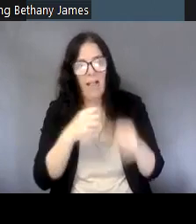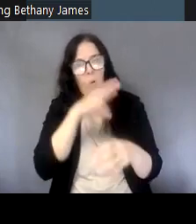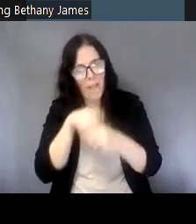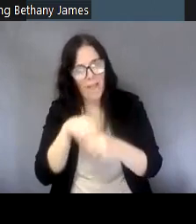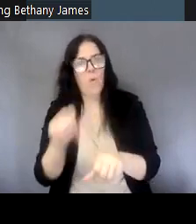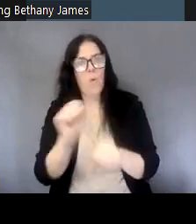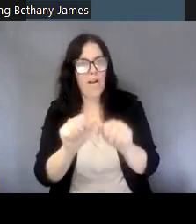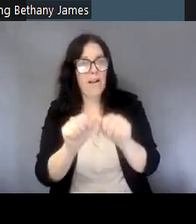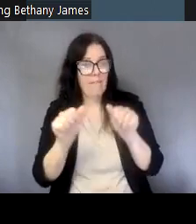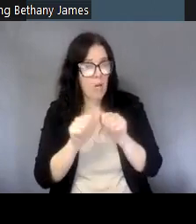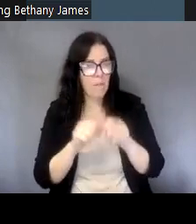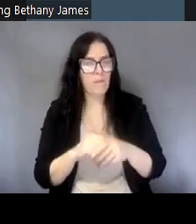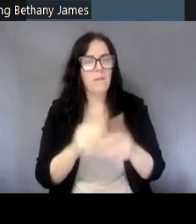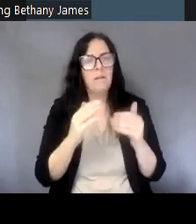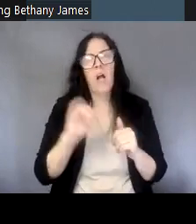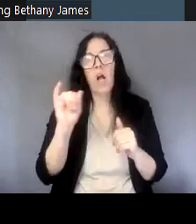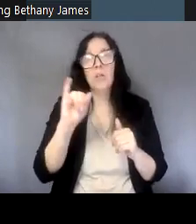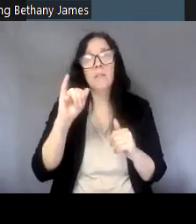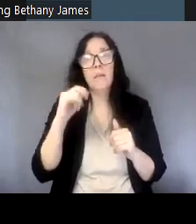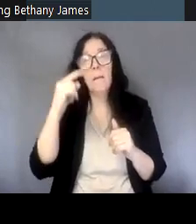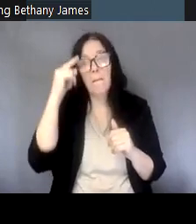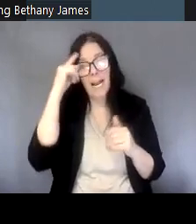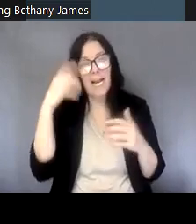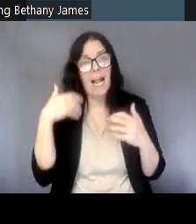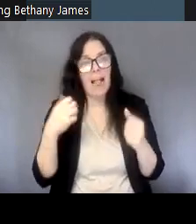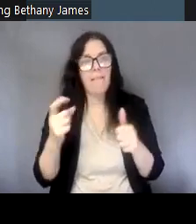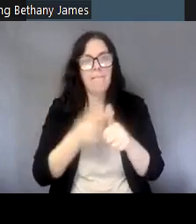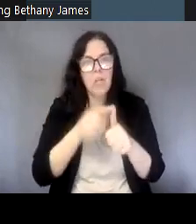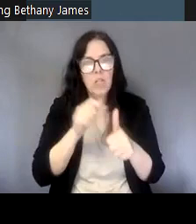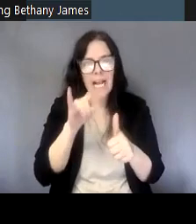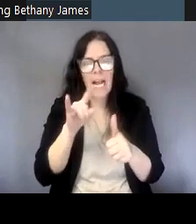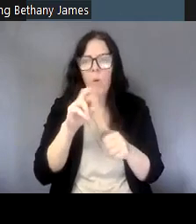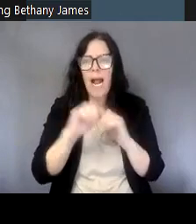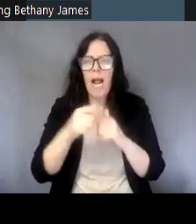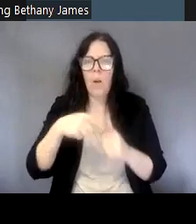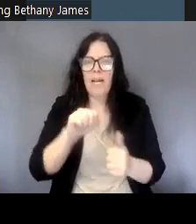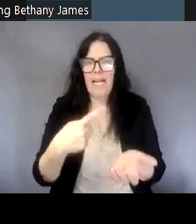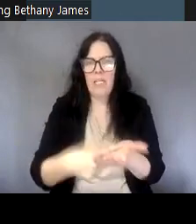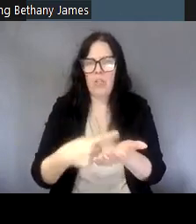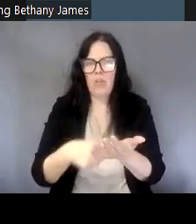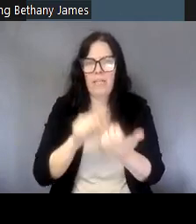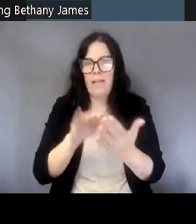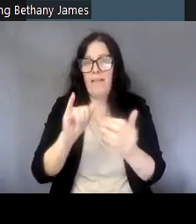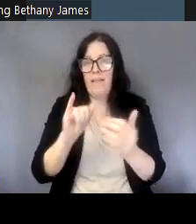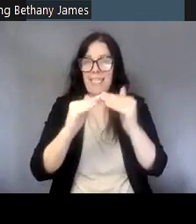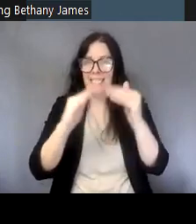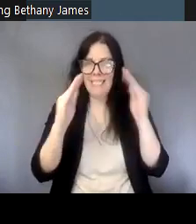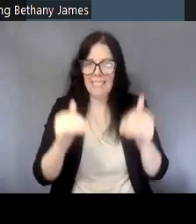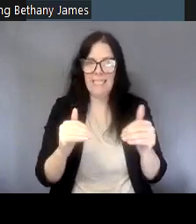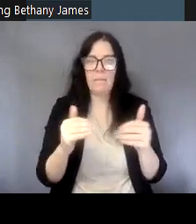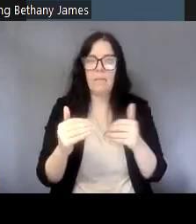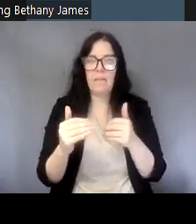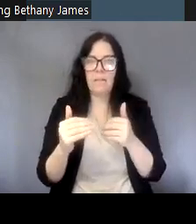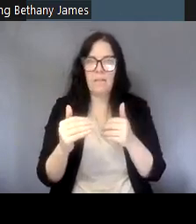environment? And what are some of the mental health first aid or areas that people can address to assist them in coping